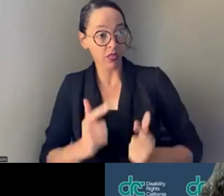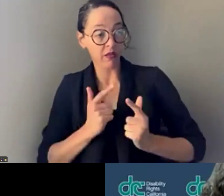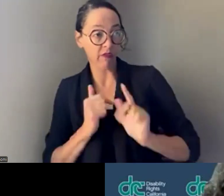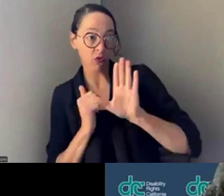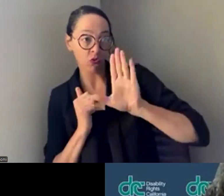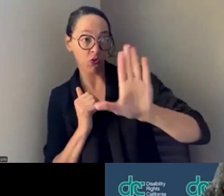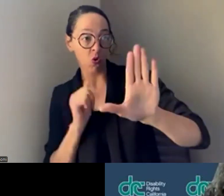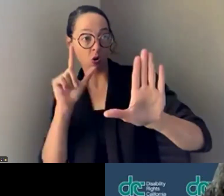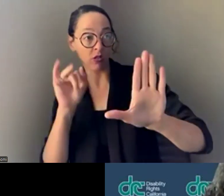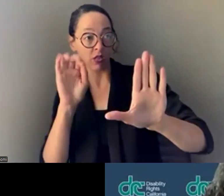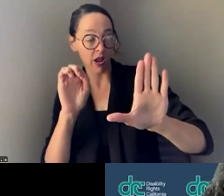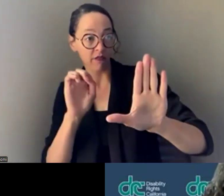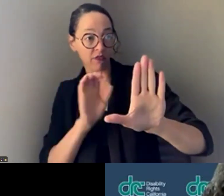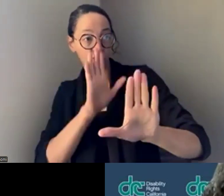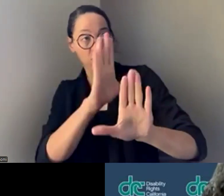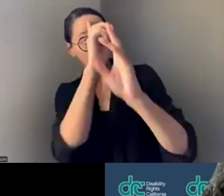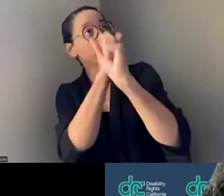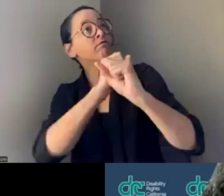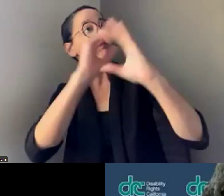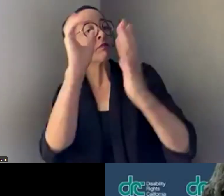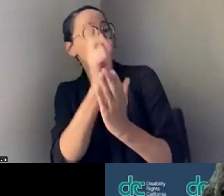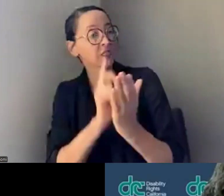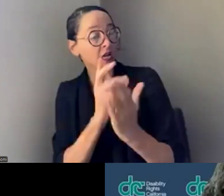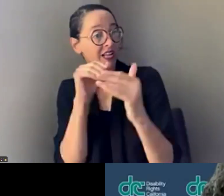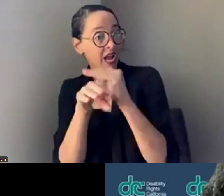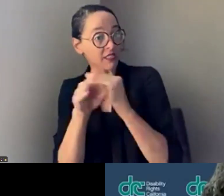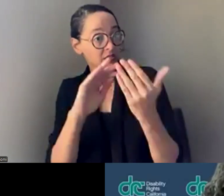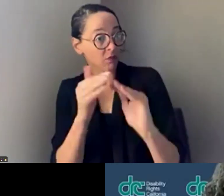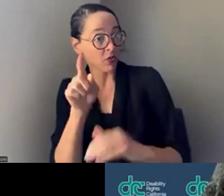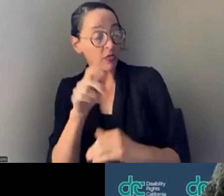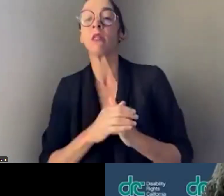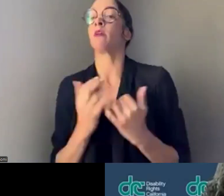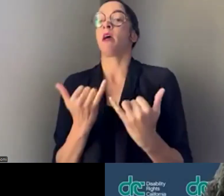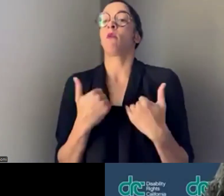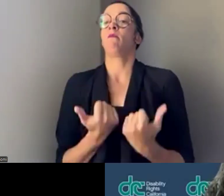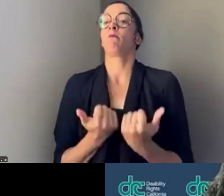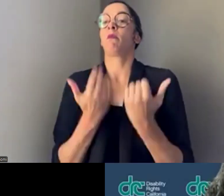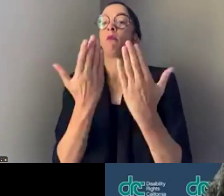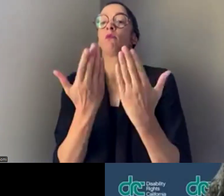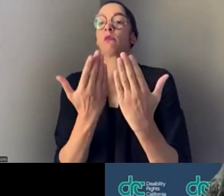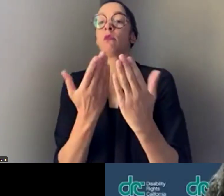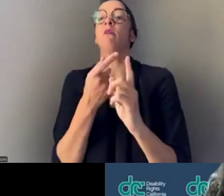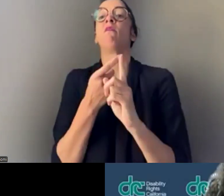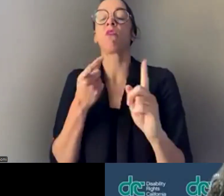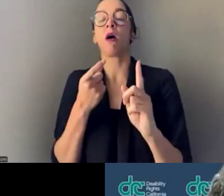right now there's a proposal from Mathematica to create the HCBS quality